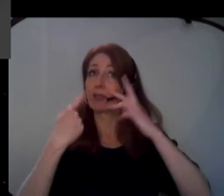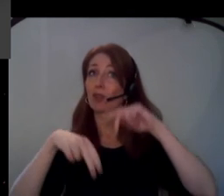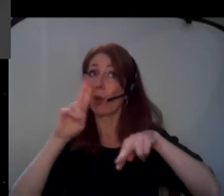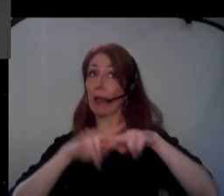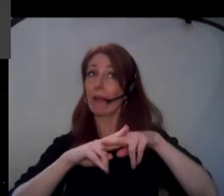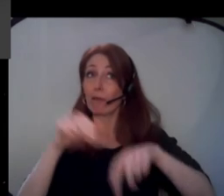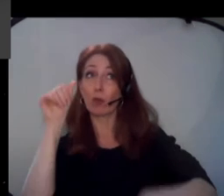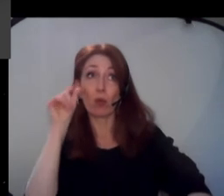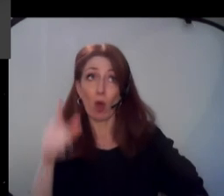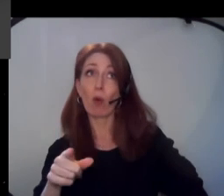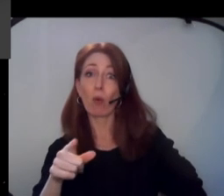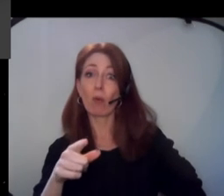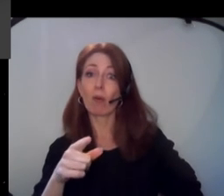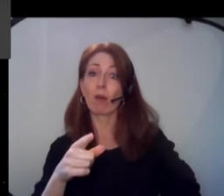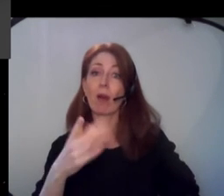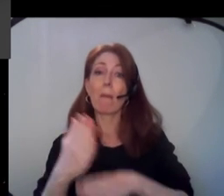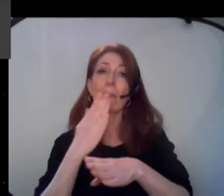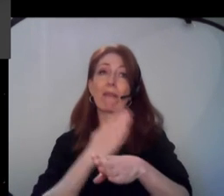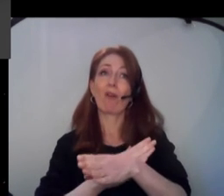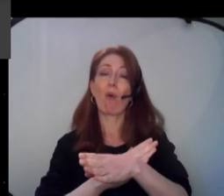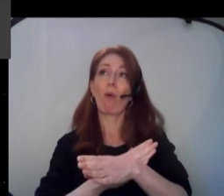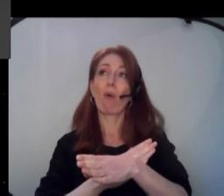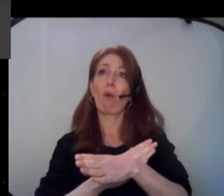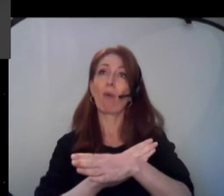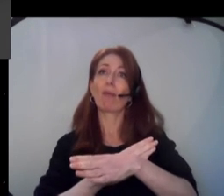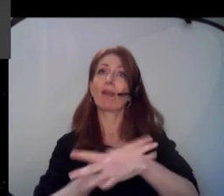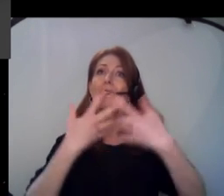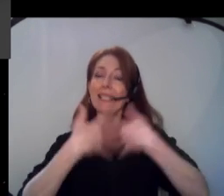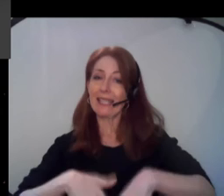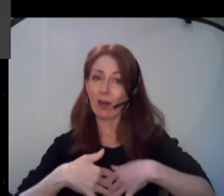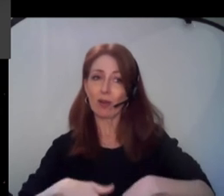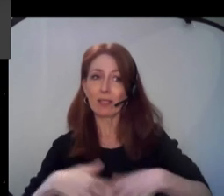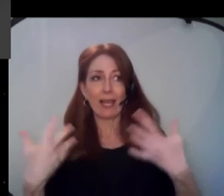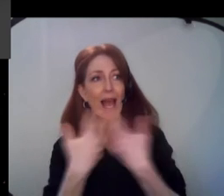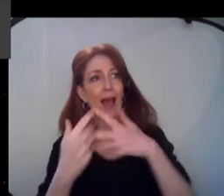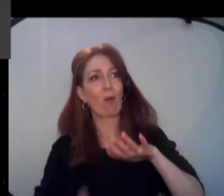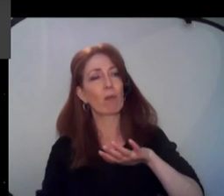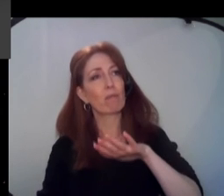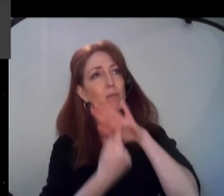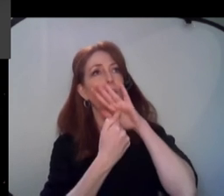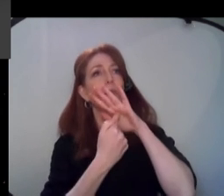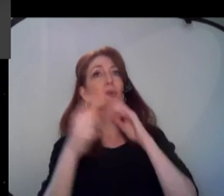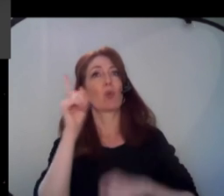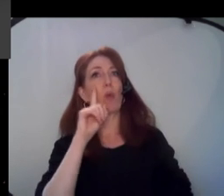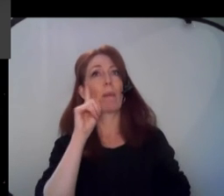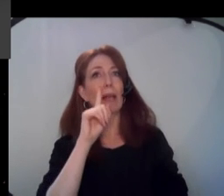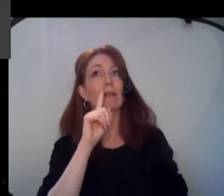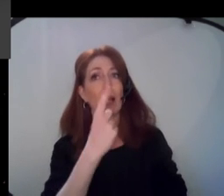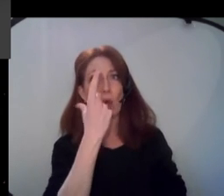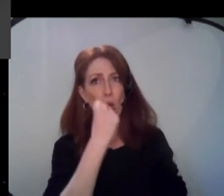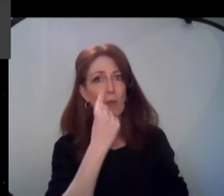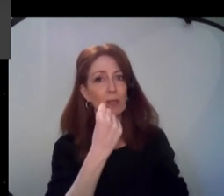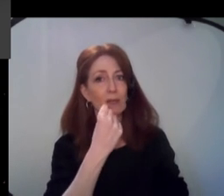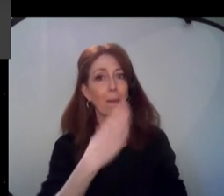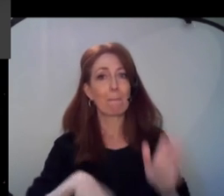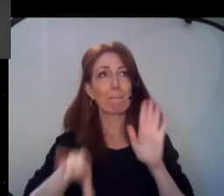particularly in this period before labor-saving devices, how important it is to have competent women around you in that kind of middle-class household